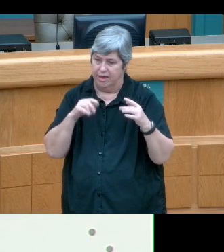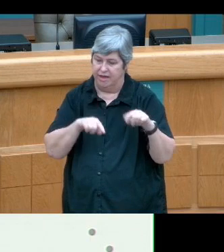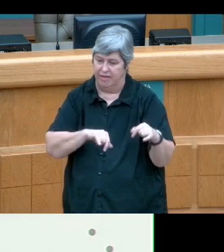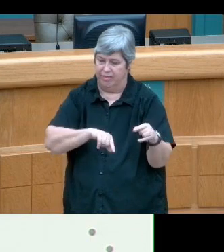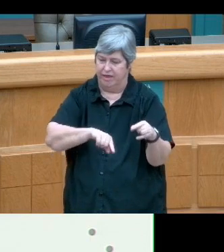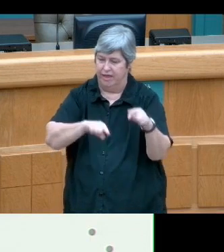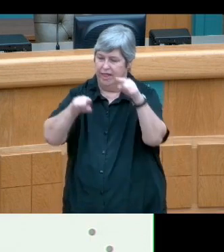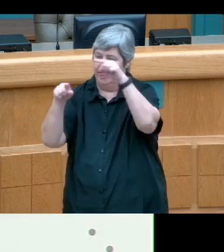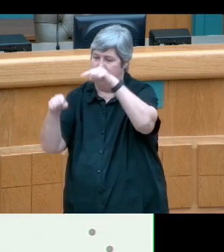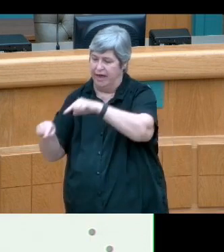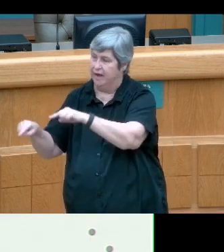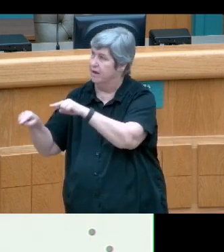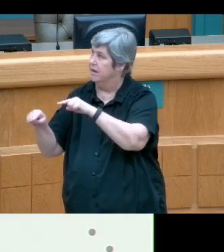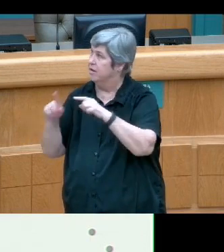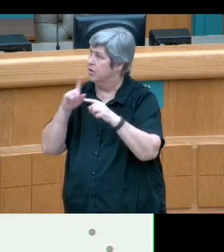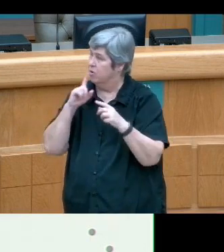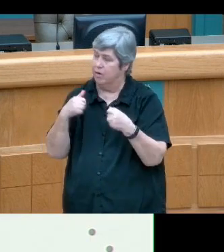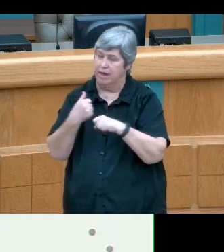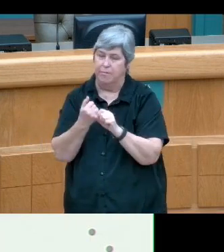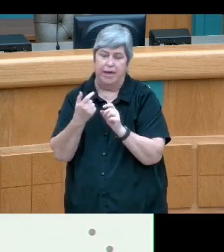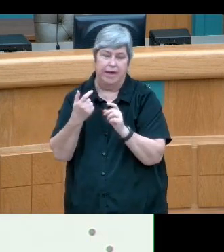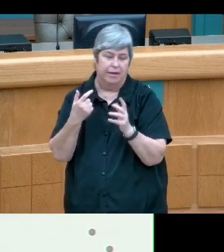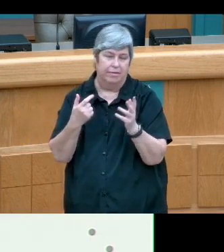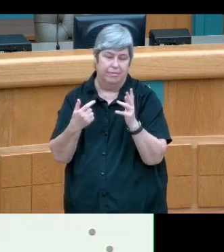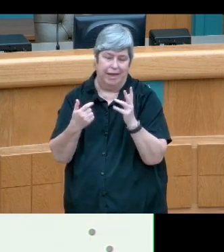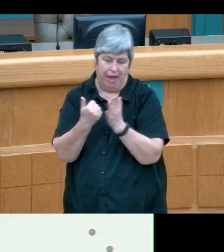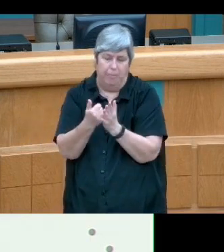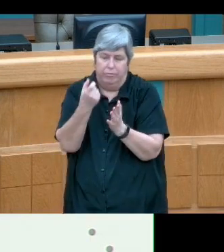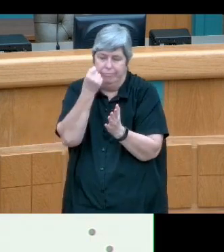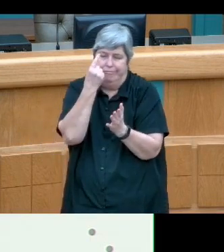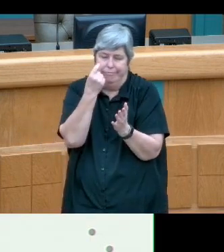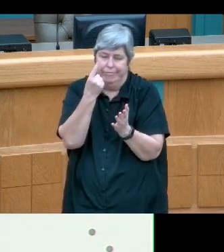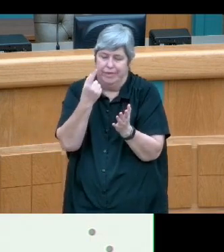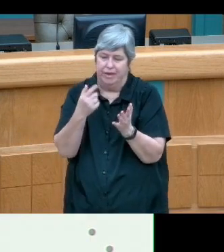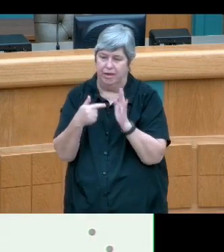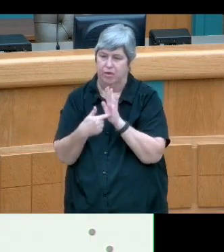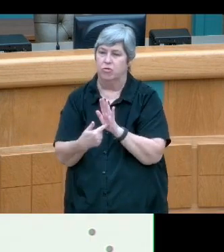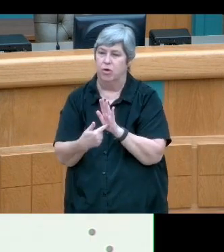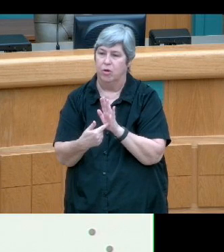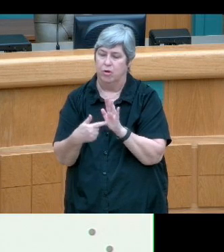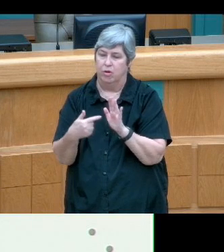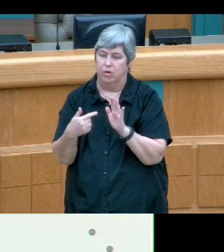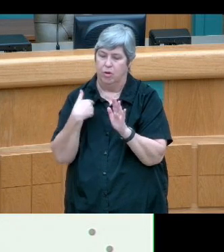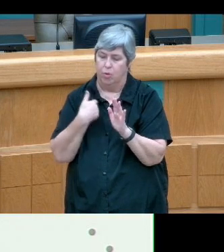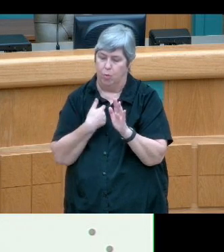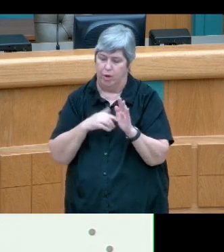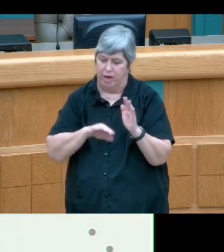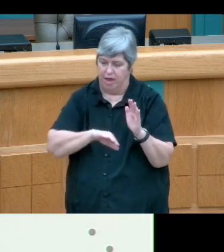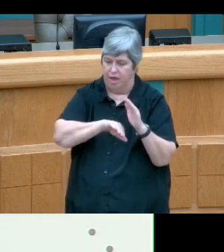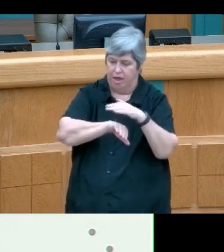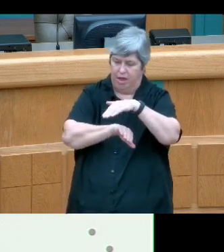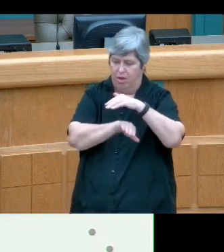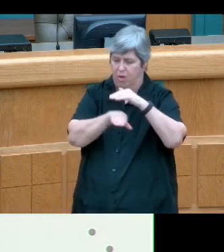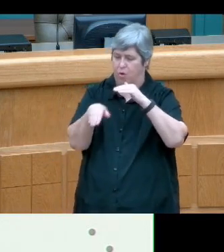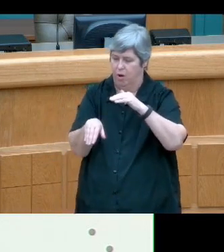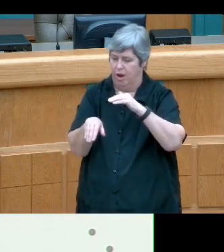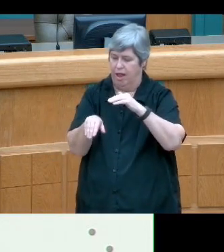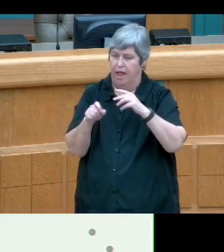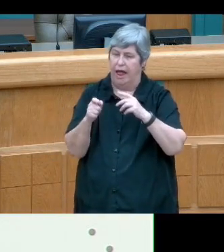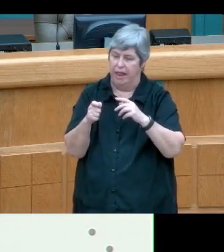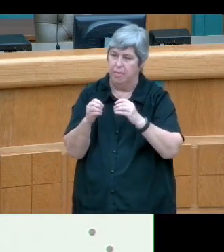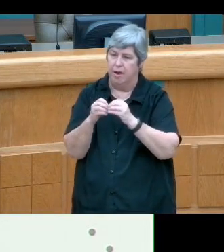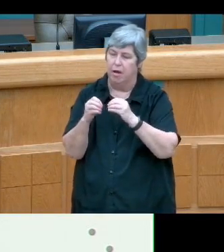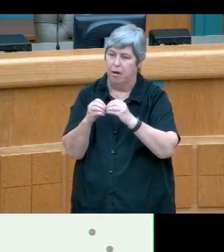that are fit through those points. It really makes sense of the noise. And what it shows is that we peaked a little bit earlier in the Coastal